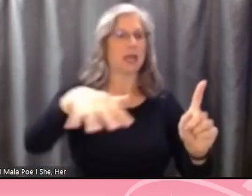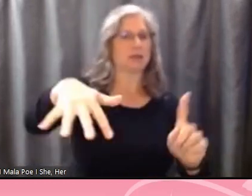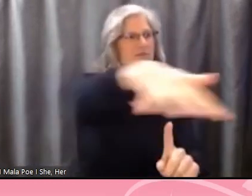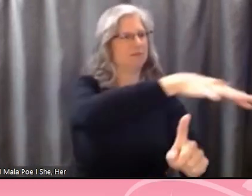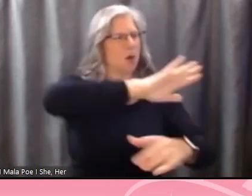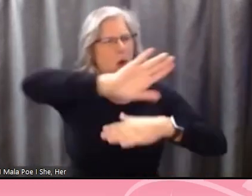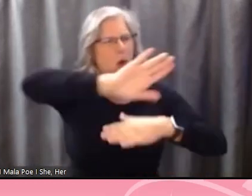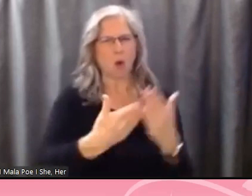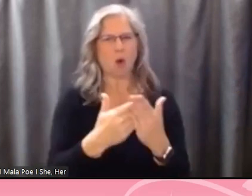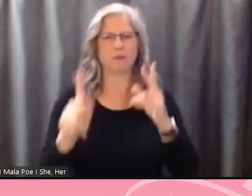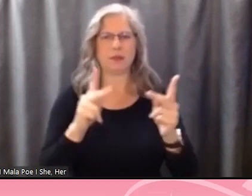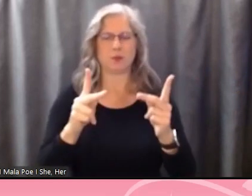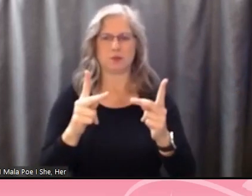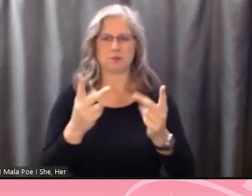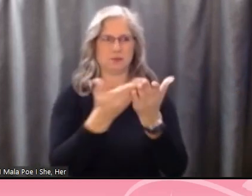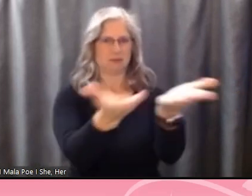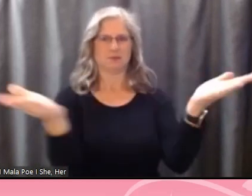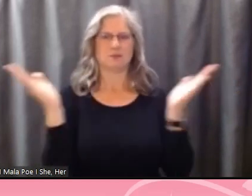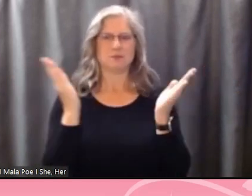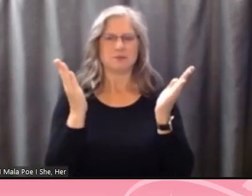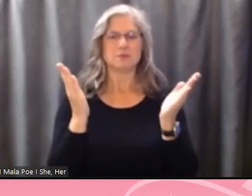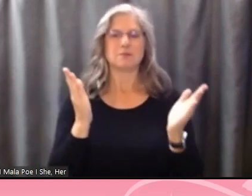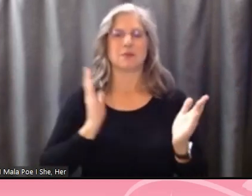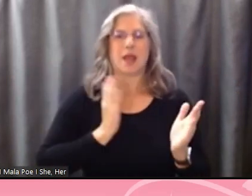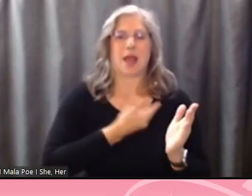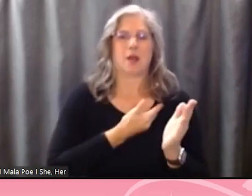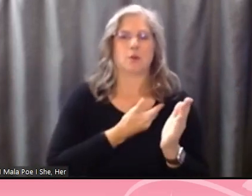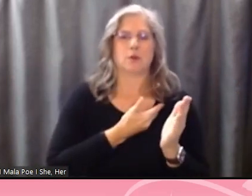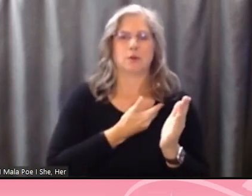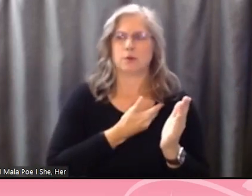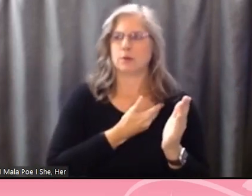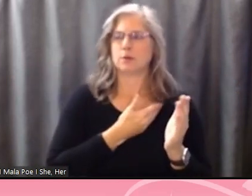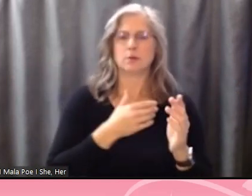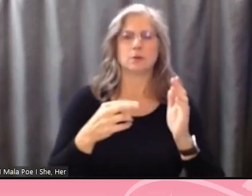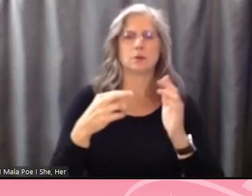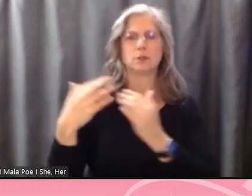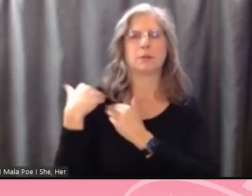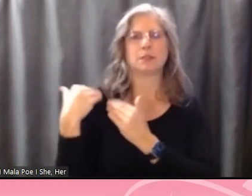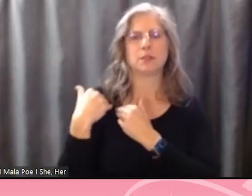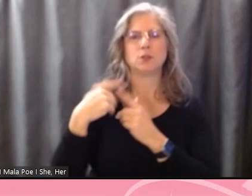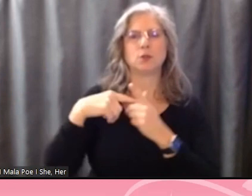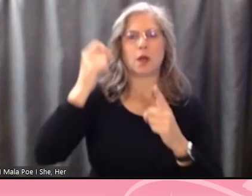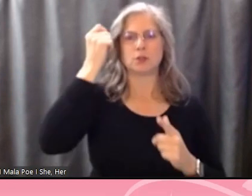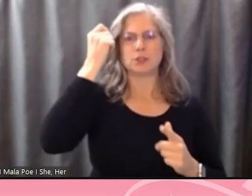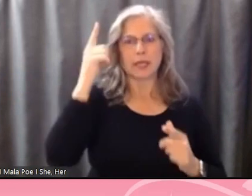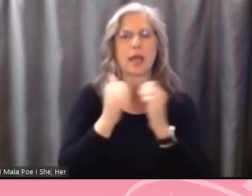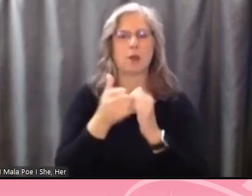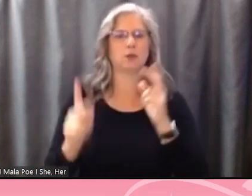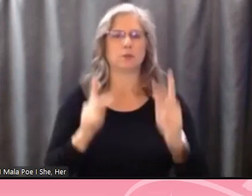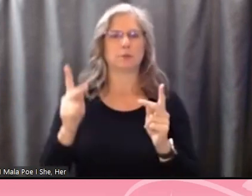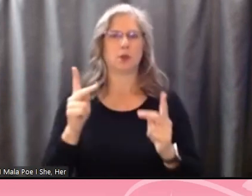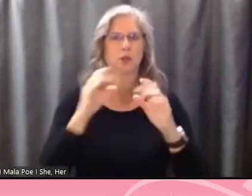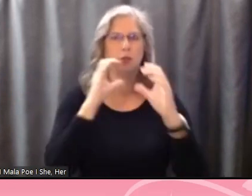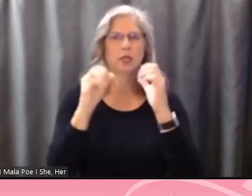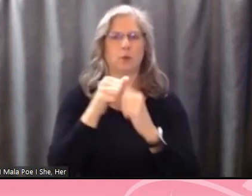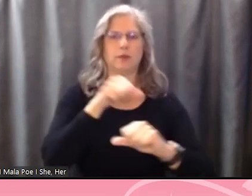the people, exists, and that it's our responsibility to understand how these people are communicating with each other,